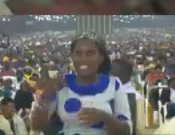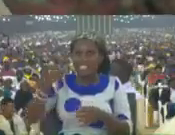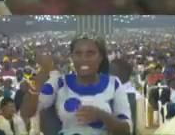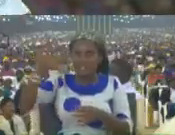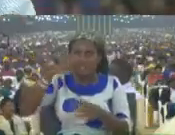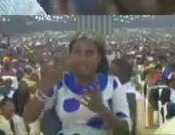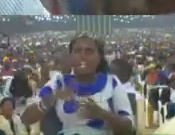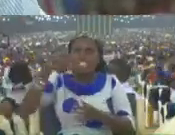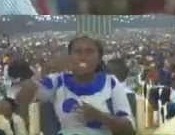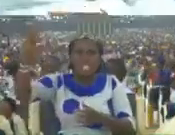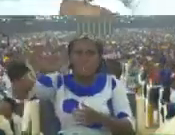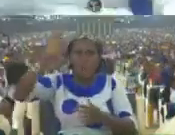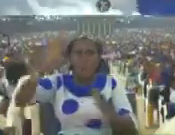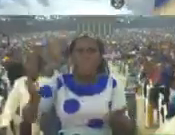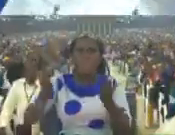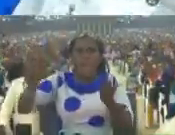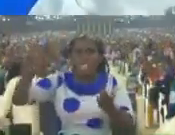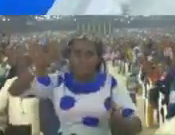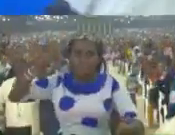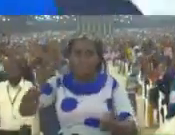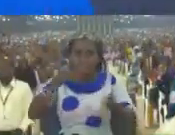The sun will rise for somebody today.